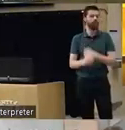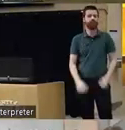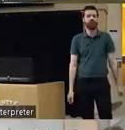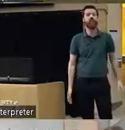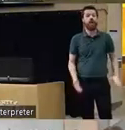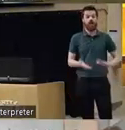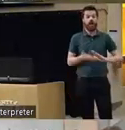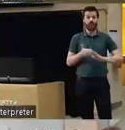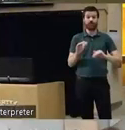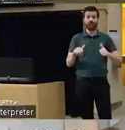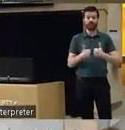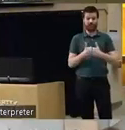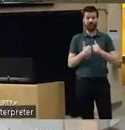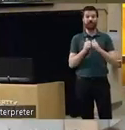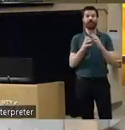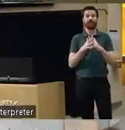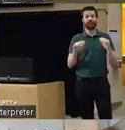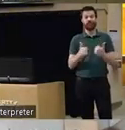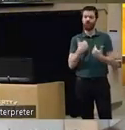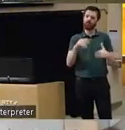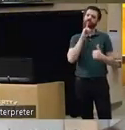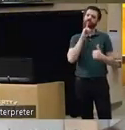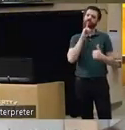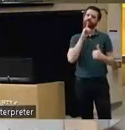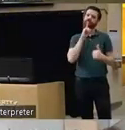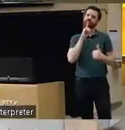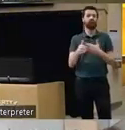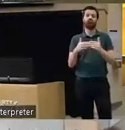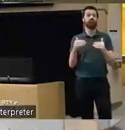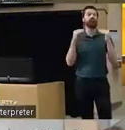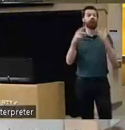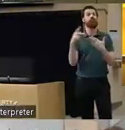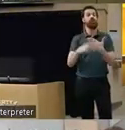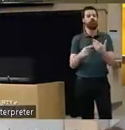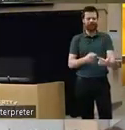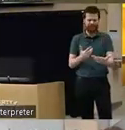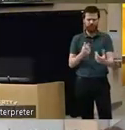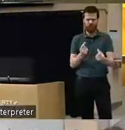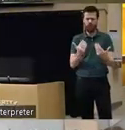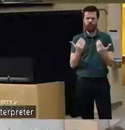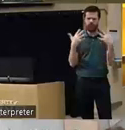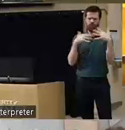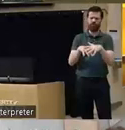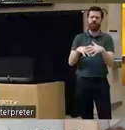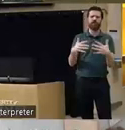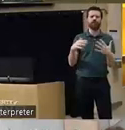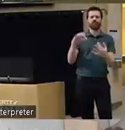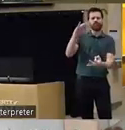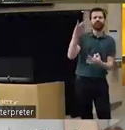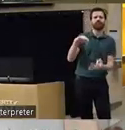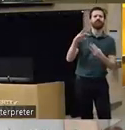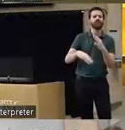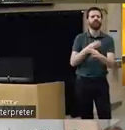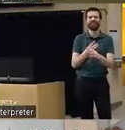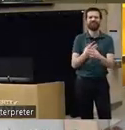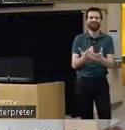challenges are real, and advanced programs even struggle to emulate what the integration ideal is. So in doing this work, I